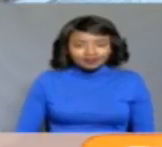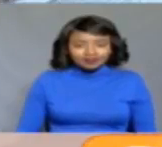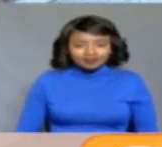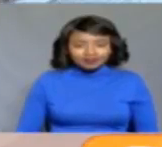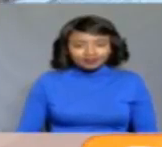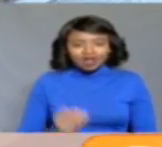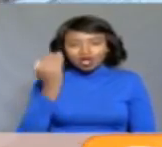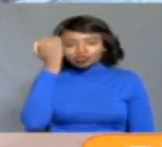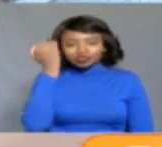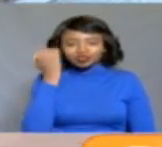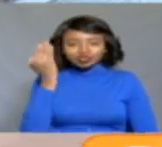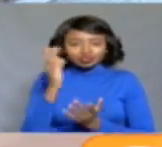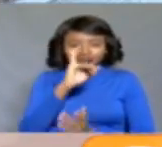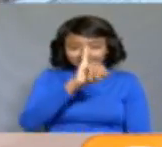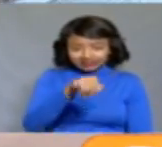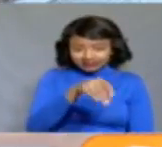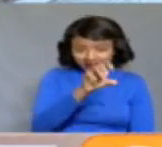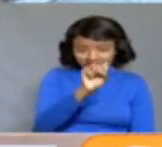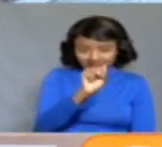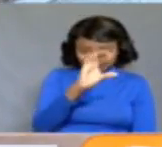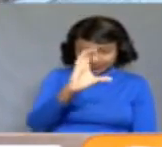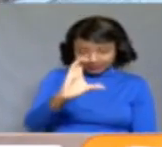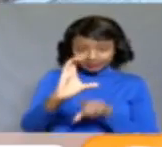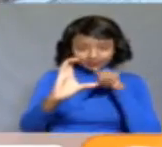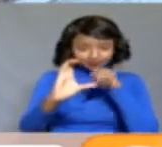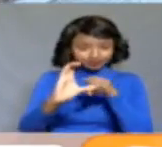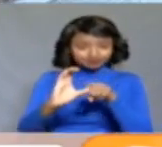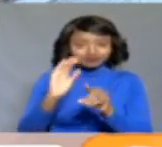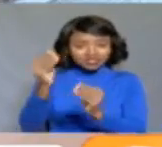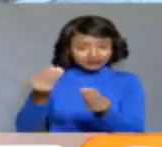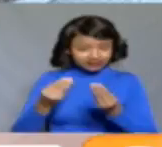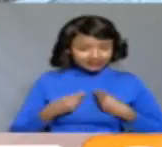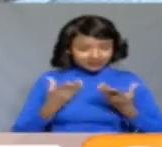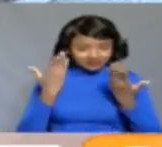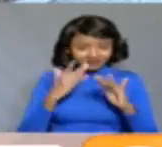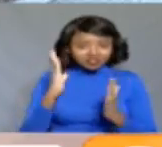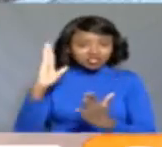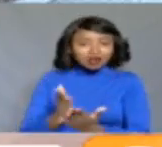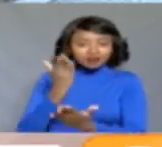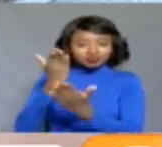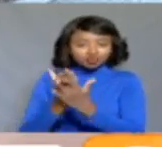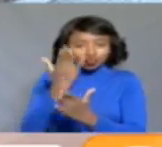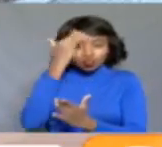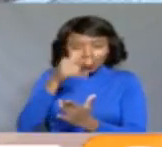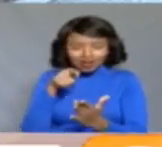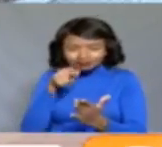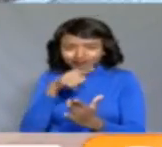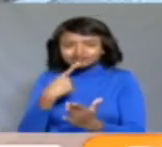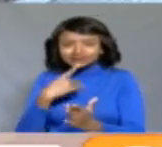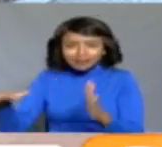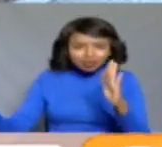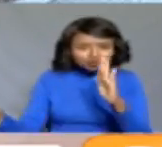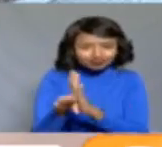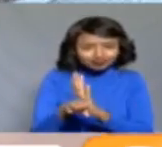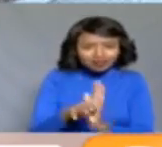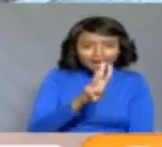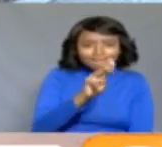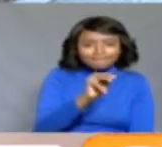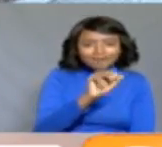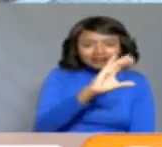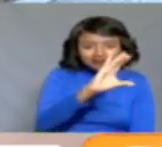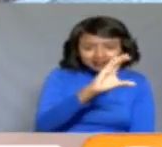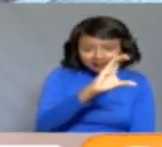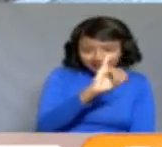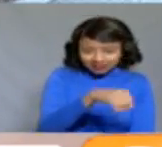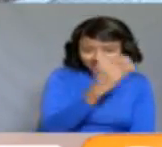The Judicial Service Commission has received a petition seeking the removal of Chief Justice David Maraga from office over allegations